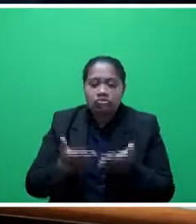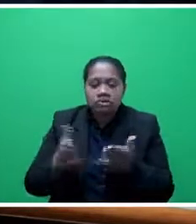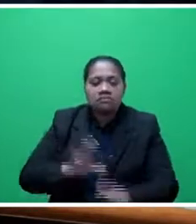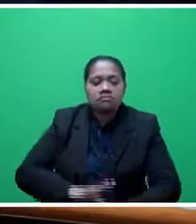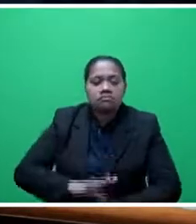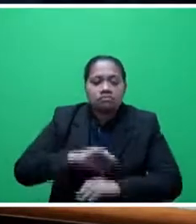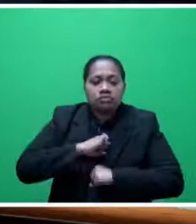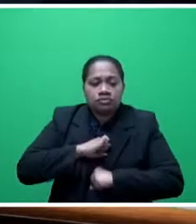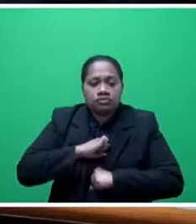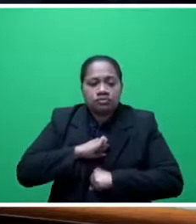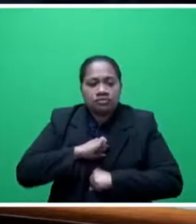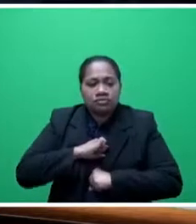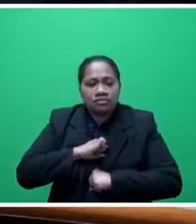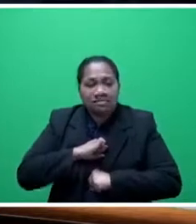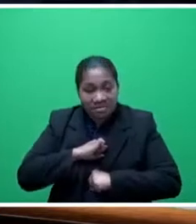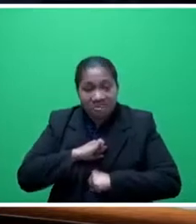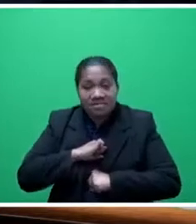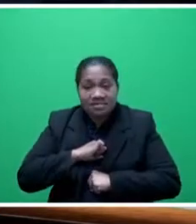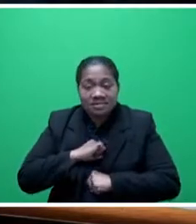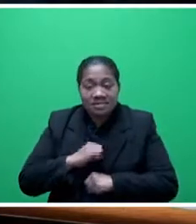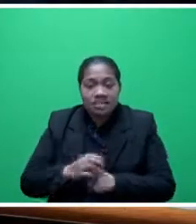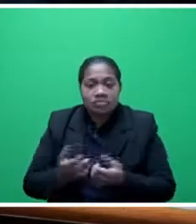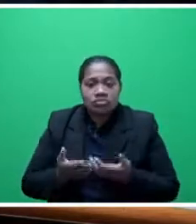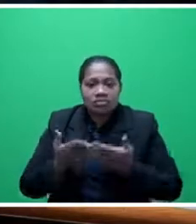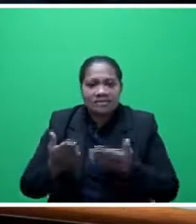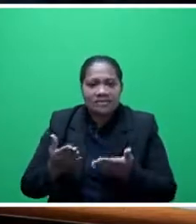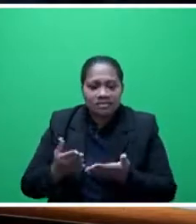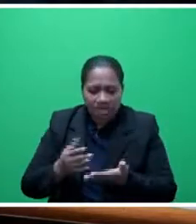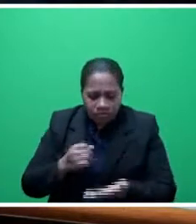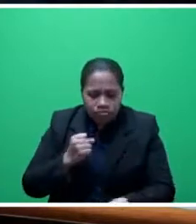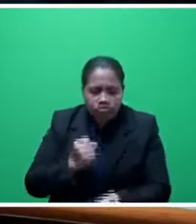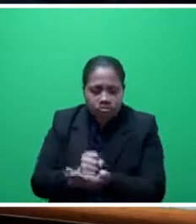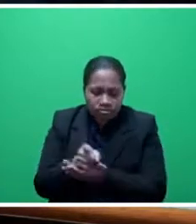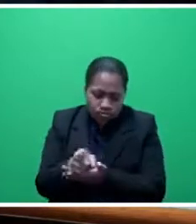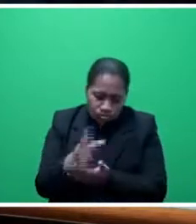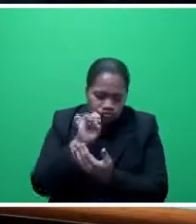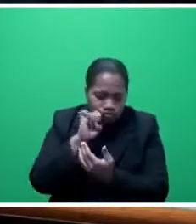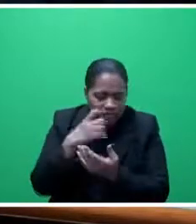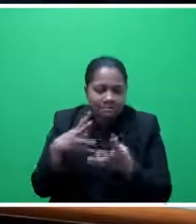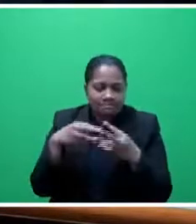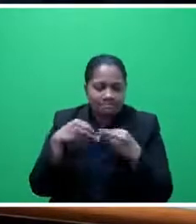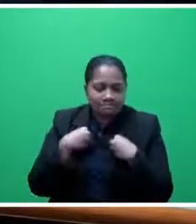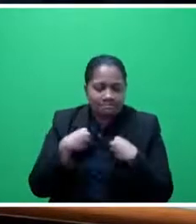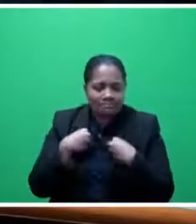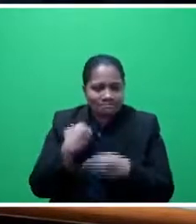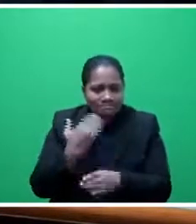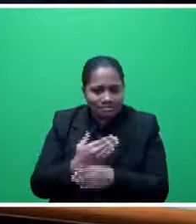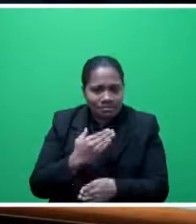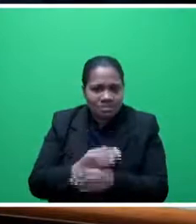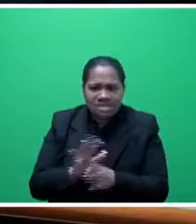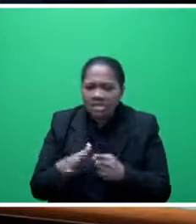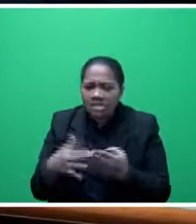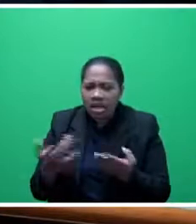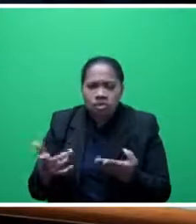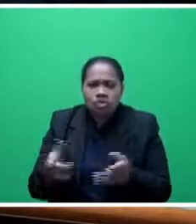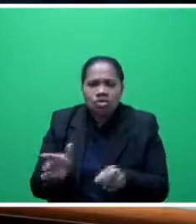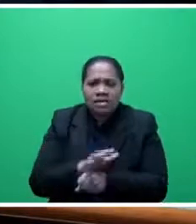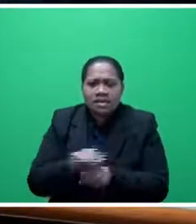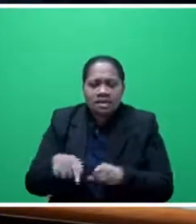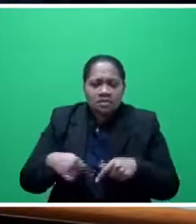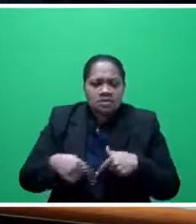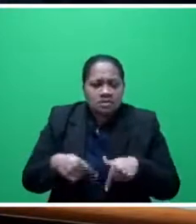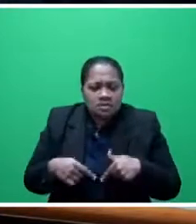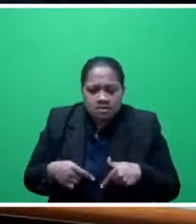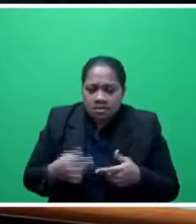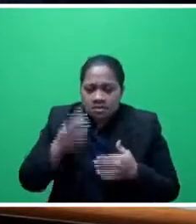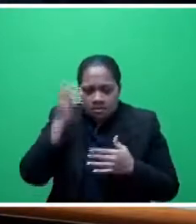to give them the assurance that they will have the job. I mean, you're making them anxious, and many of